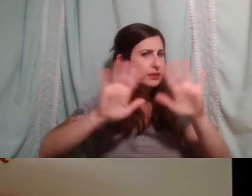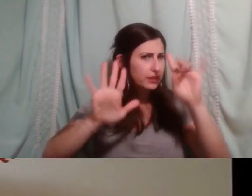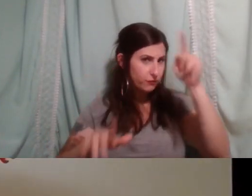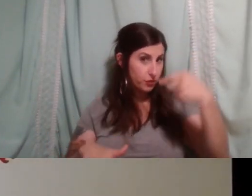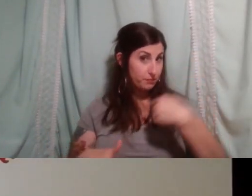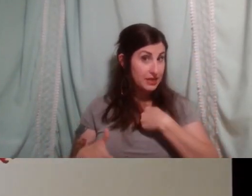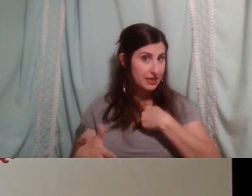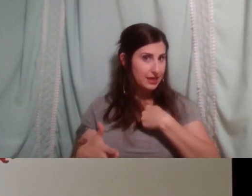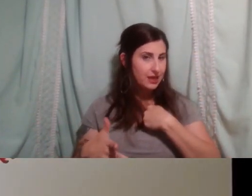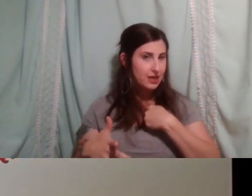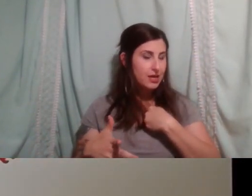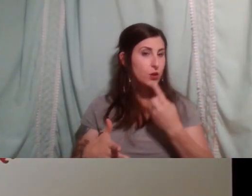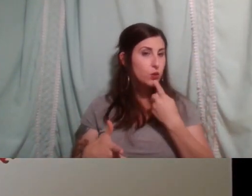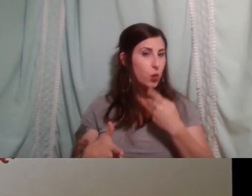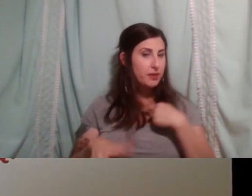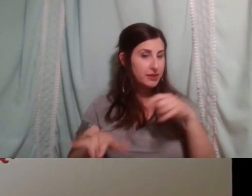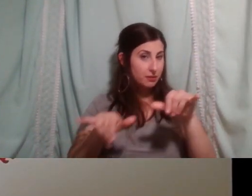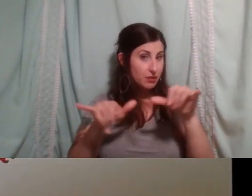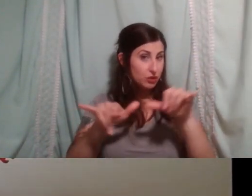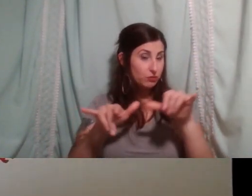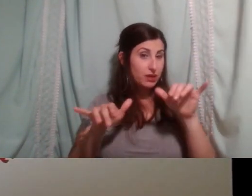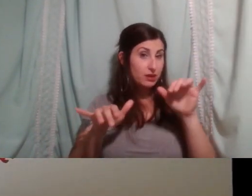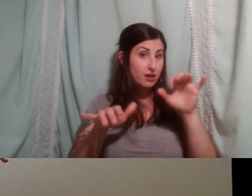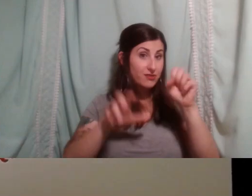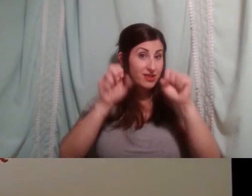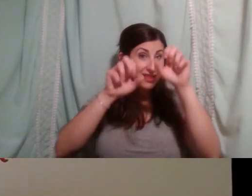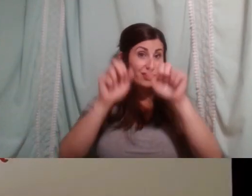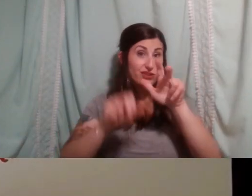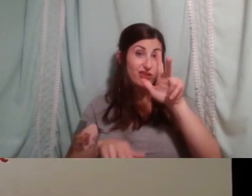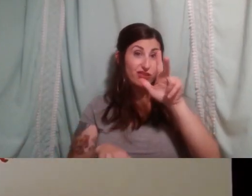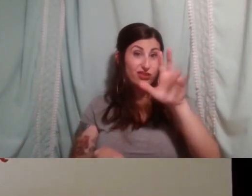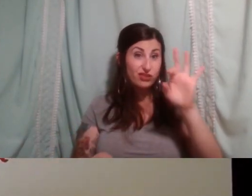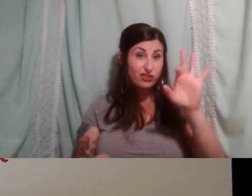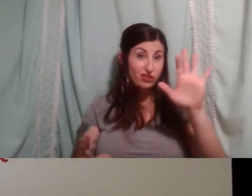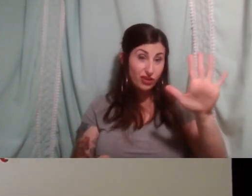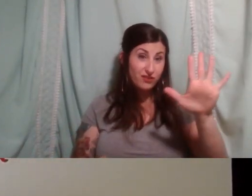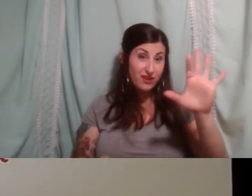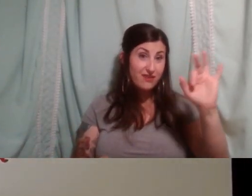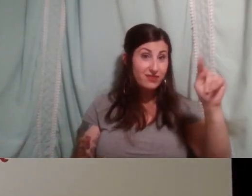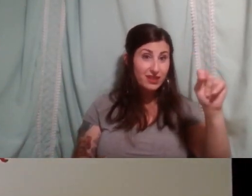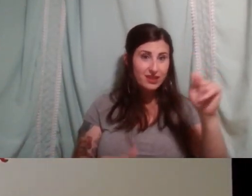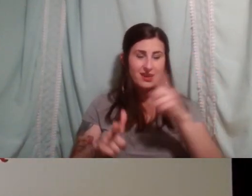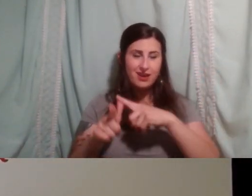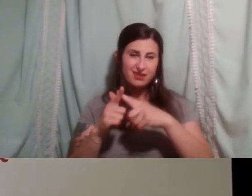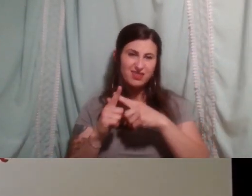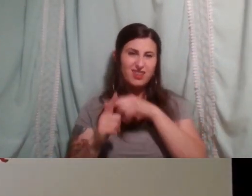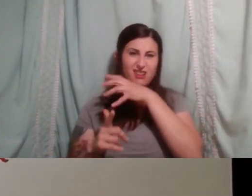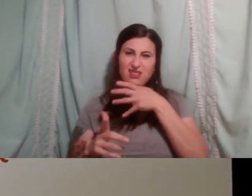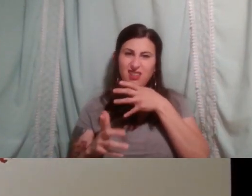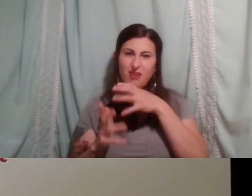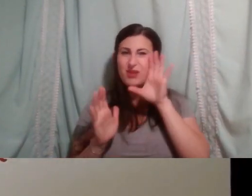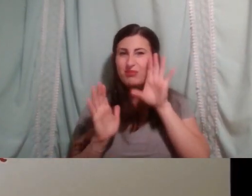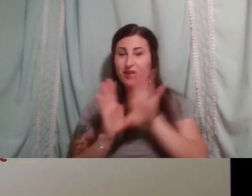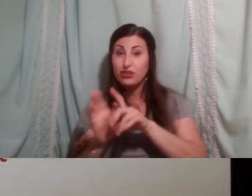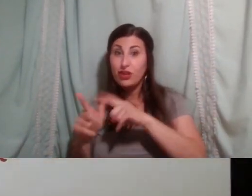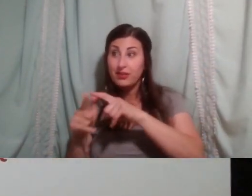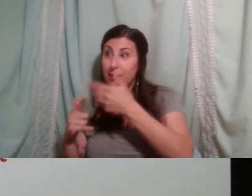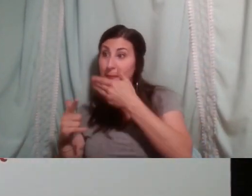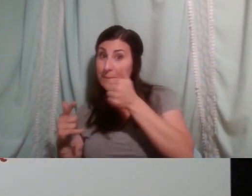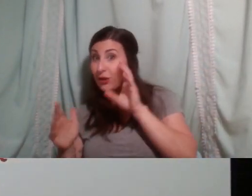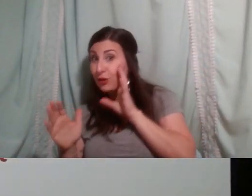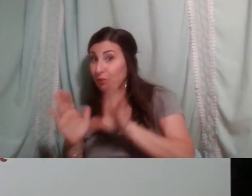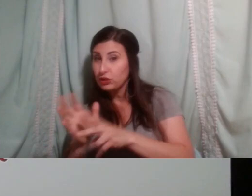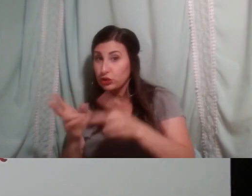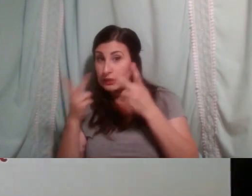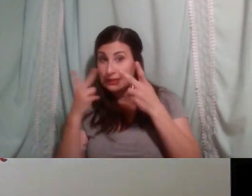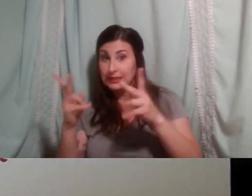very clear to me that the ladder was 35 feet and that it was leaning, all right? And then I kind of drew like a messy picture. Then I drew a better picture